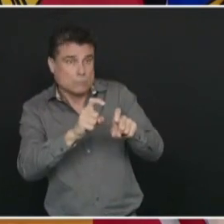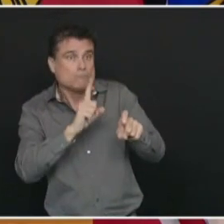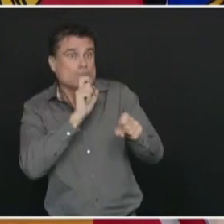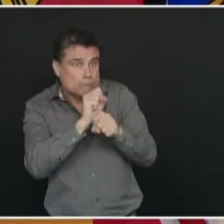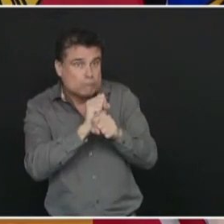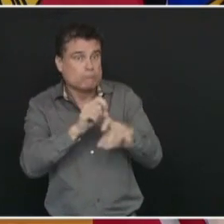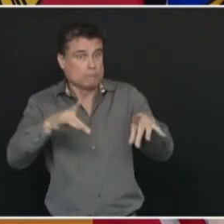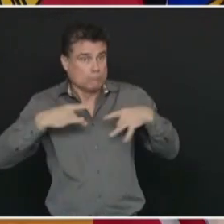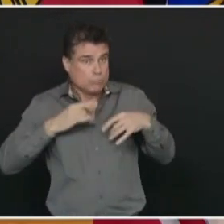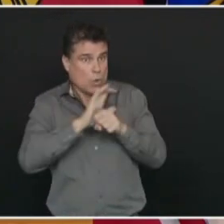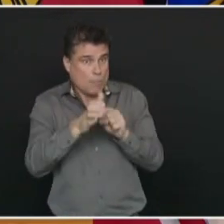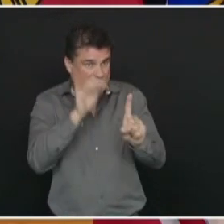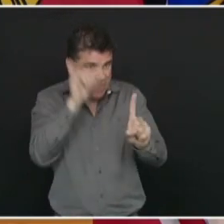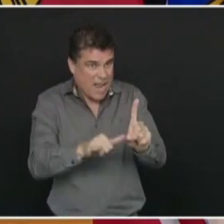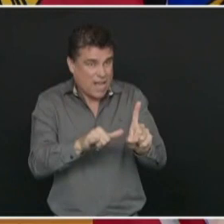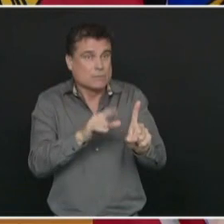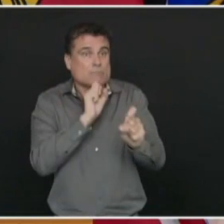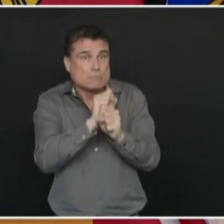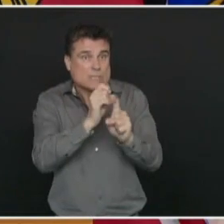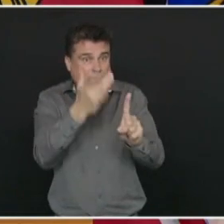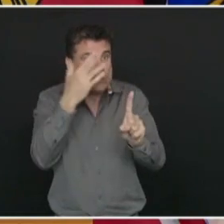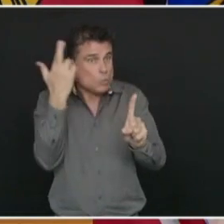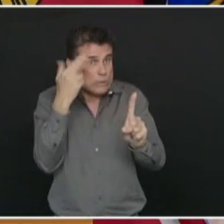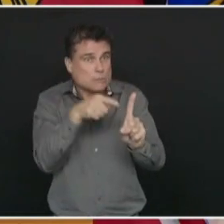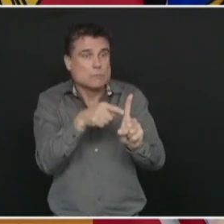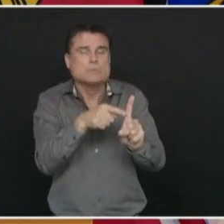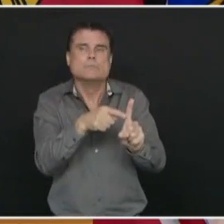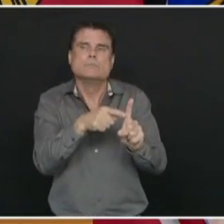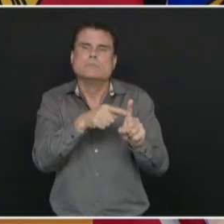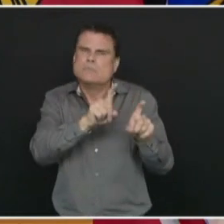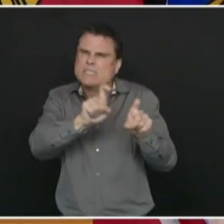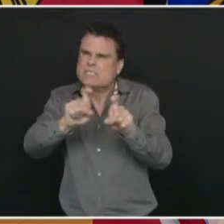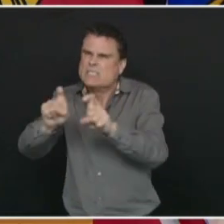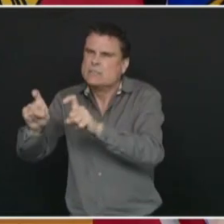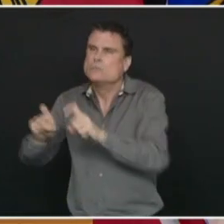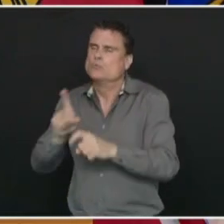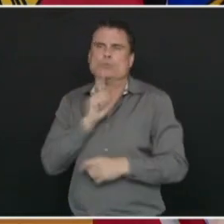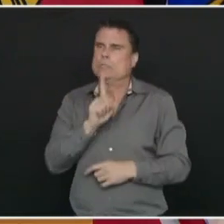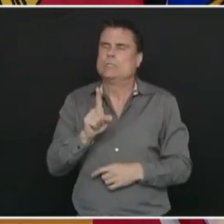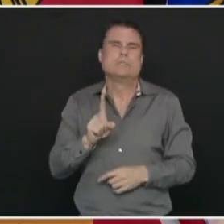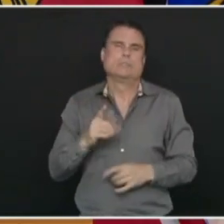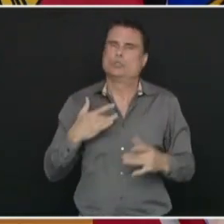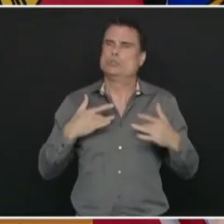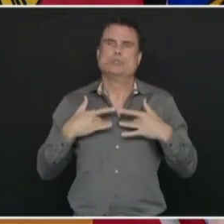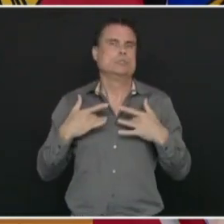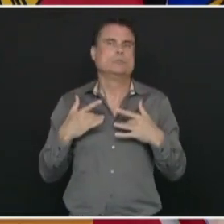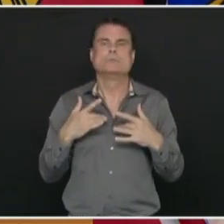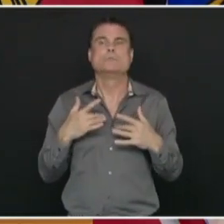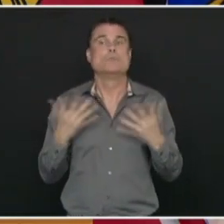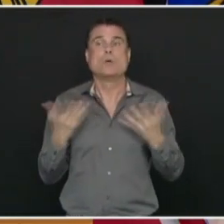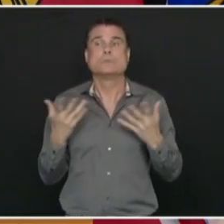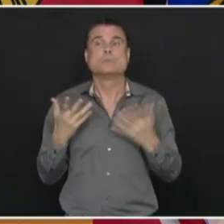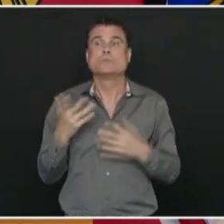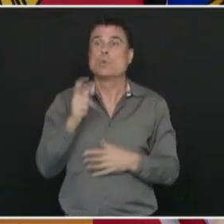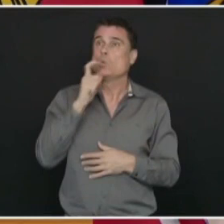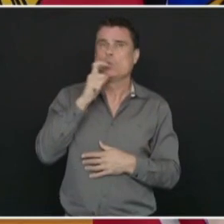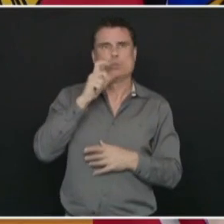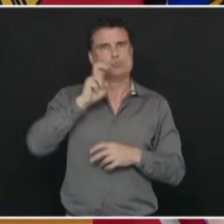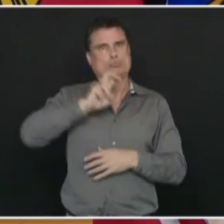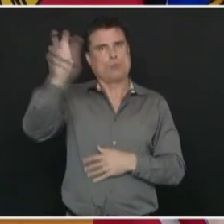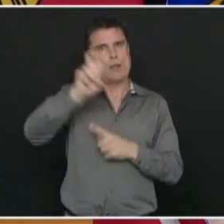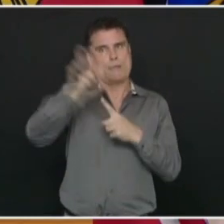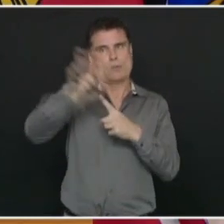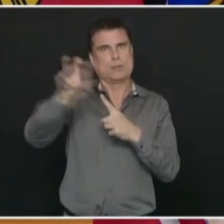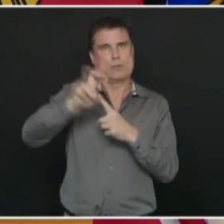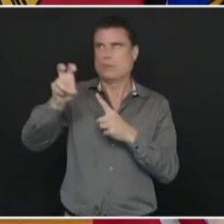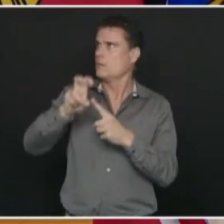the percentage of, you know, I don't have it off the top of my head what, in terms of the deaths, what it is